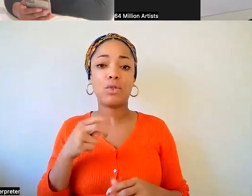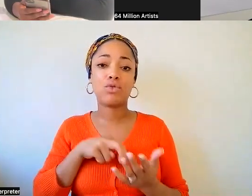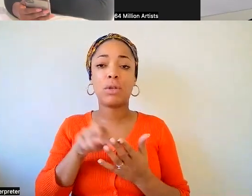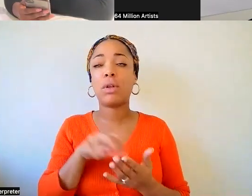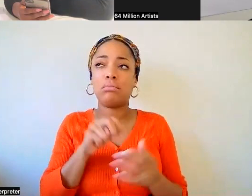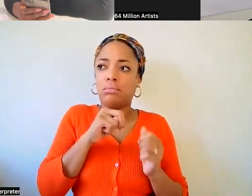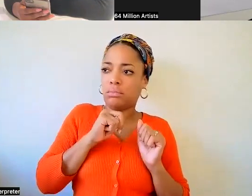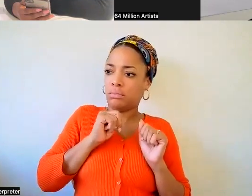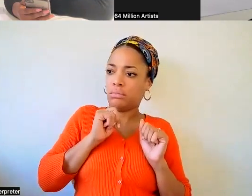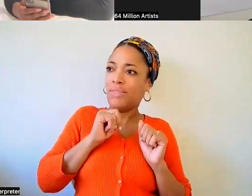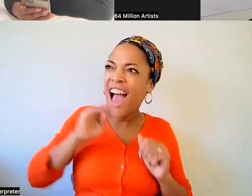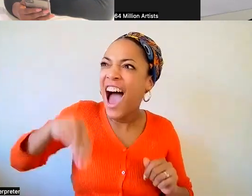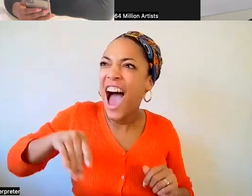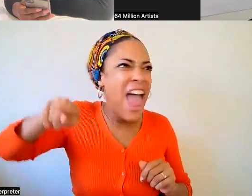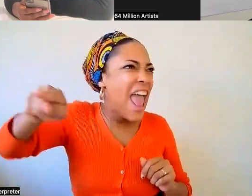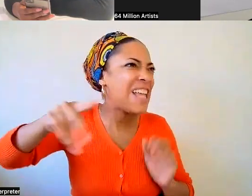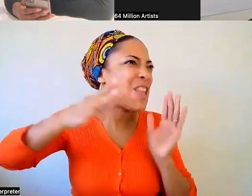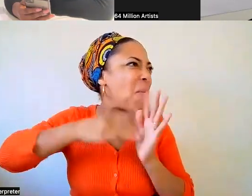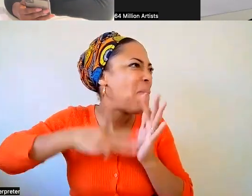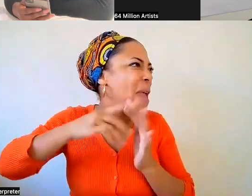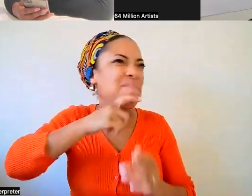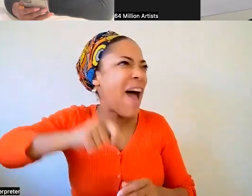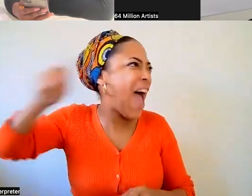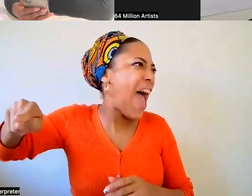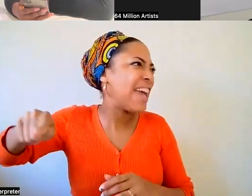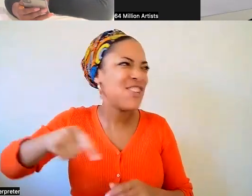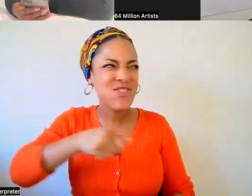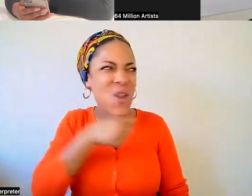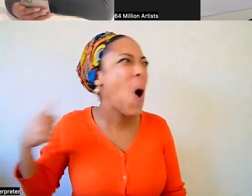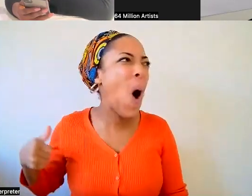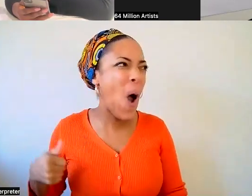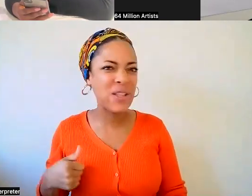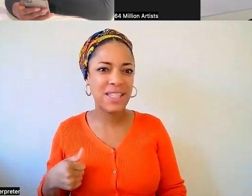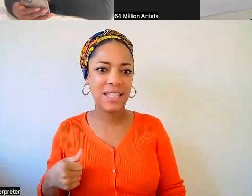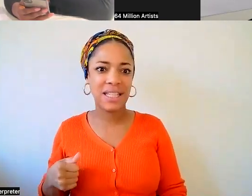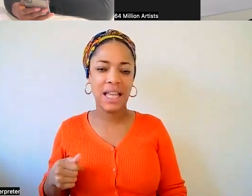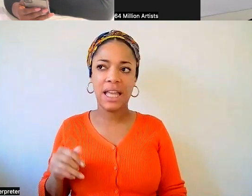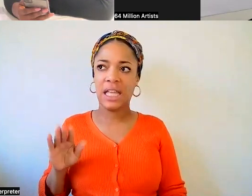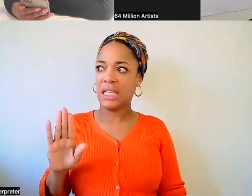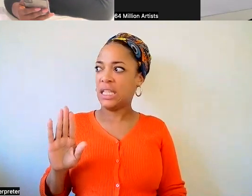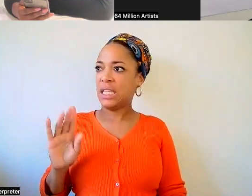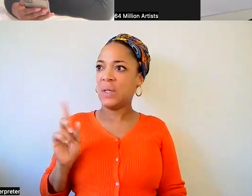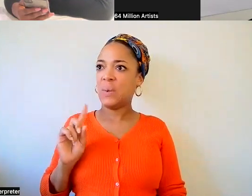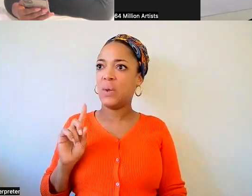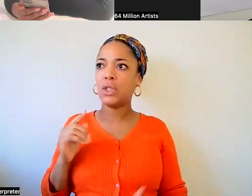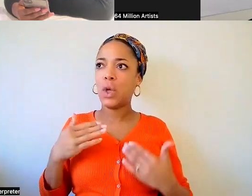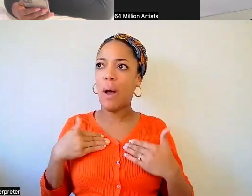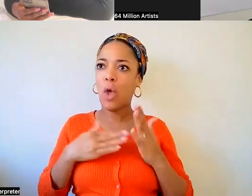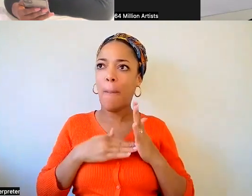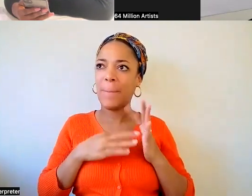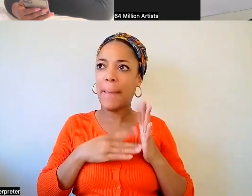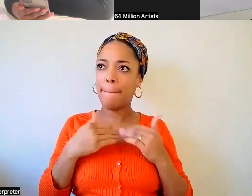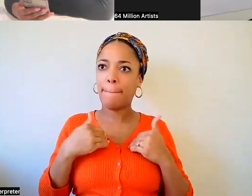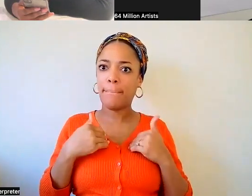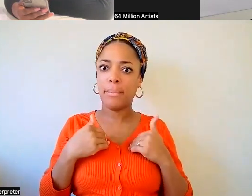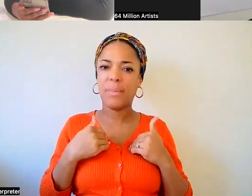and go, it's the mean guy. And I go, well, first of all, I had no idea what they were talking about. I said, no, I think you've made a mistake. I'm sorry. No, no, no,